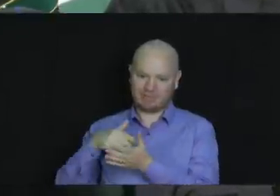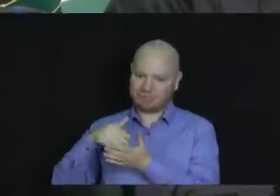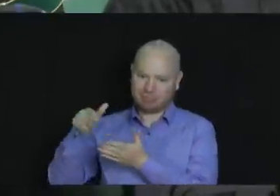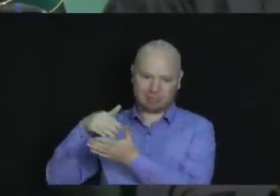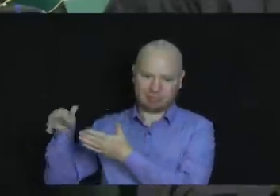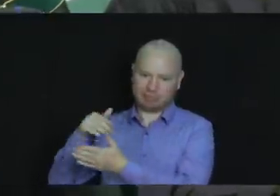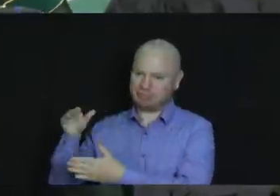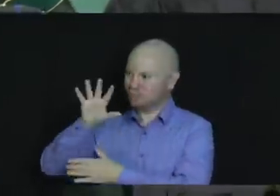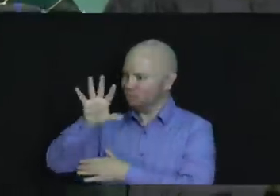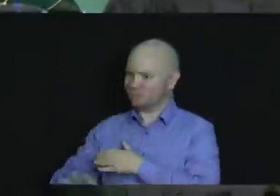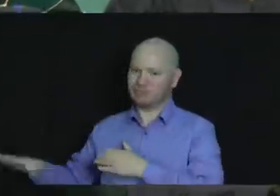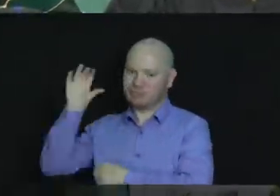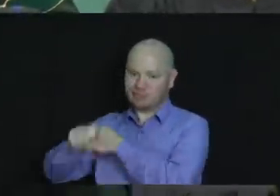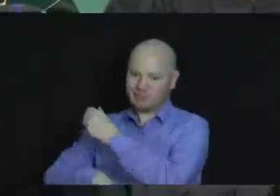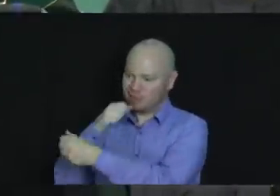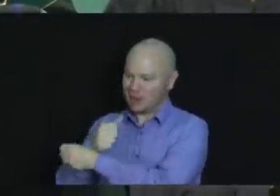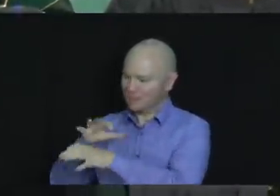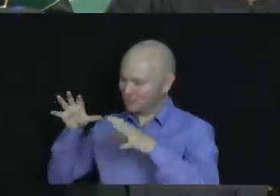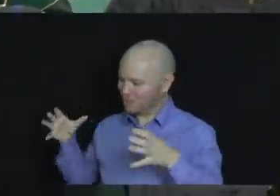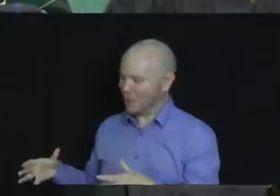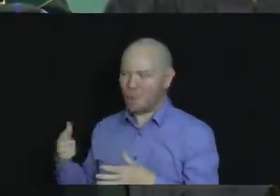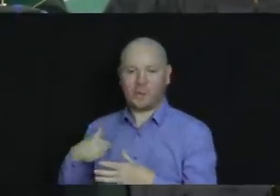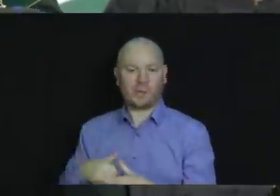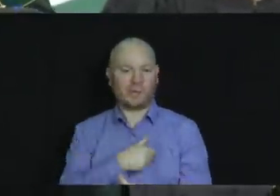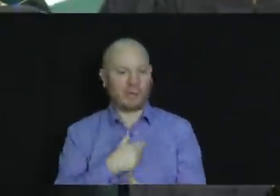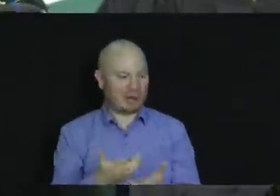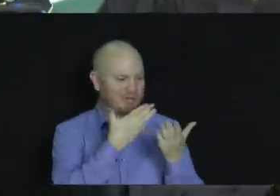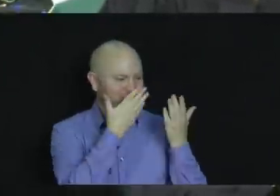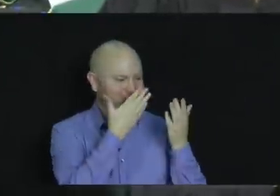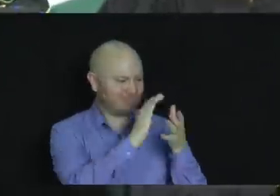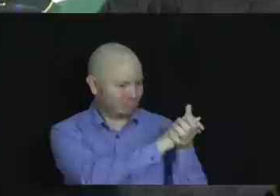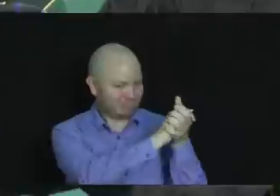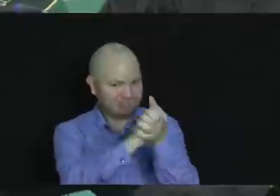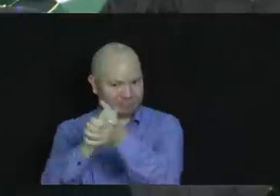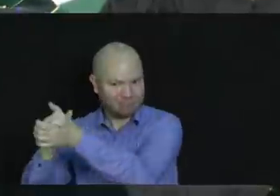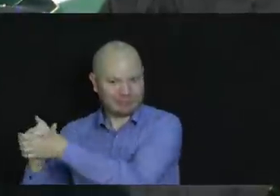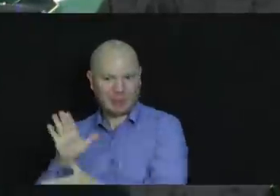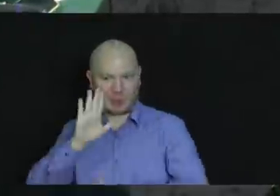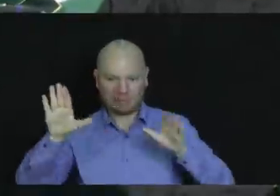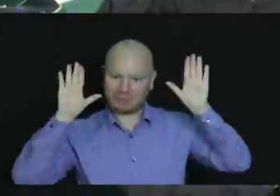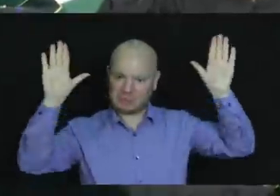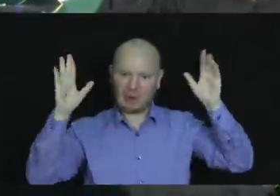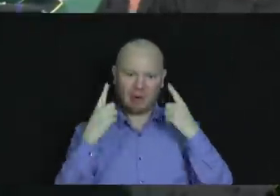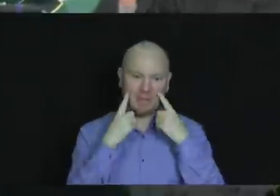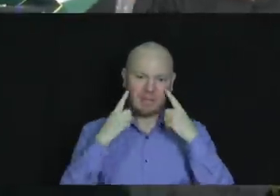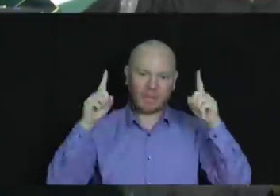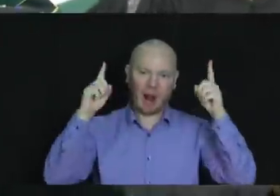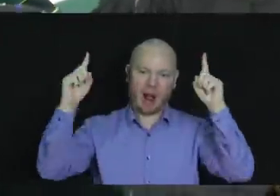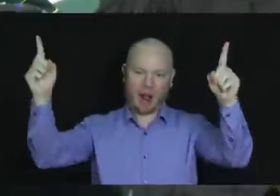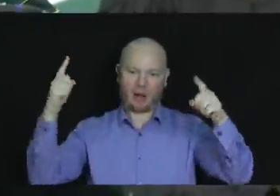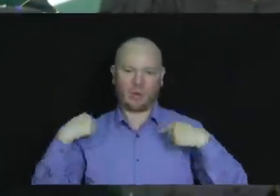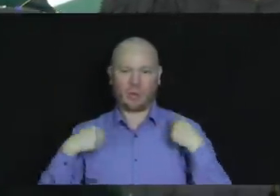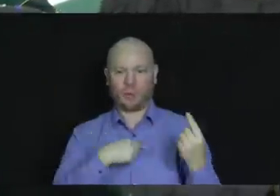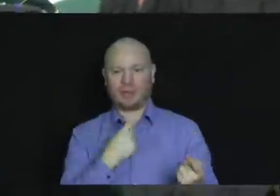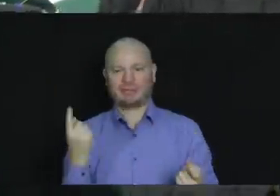global alumni, I congratulate you on your extraordinary accomplishments that we're celebrating